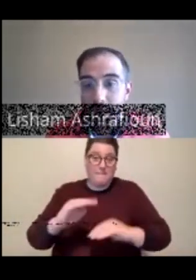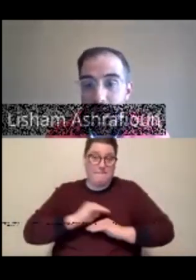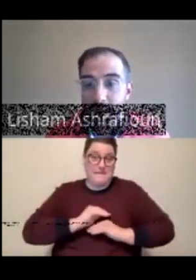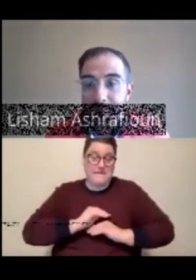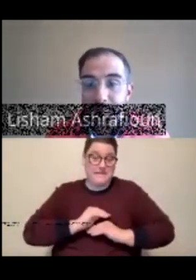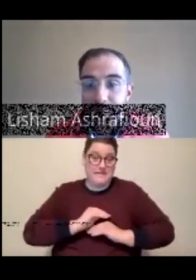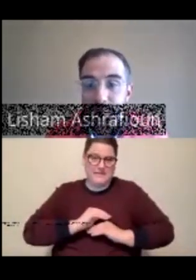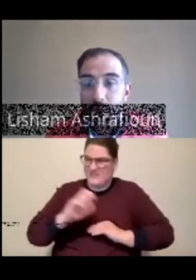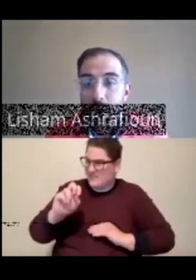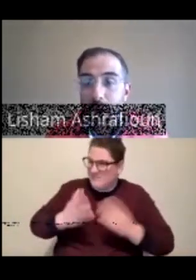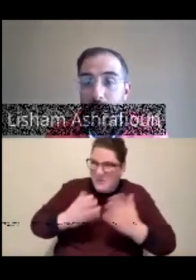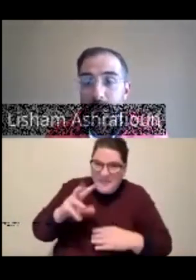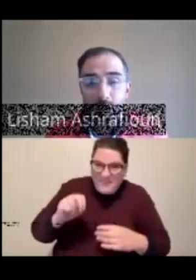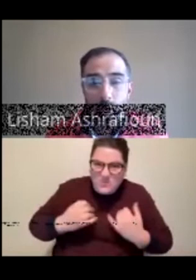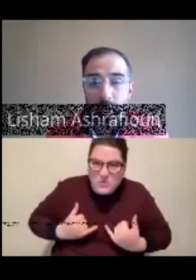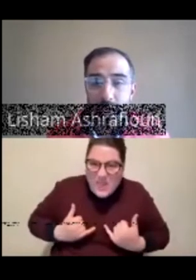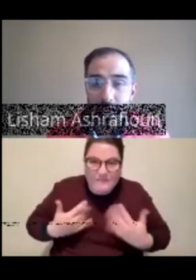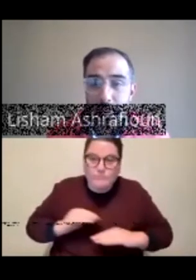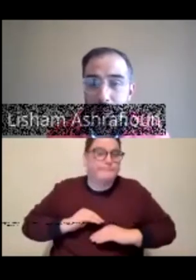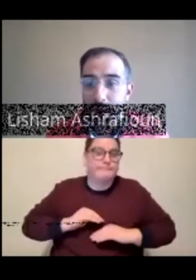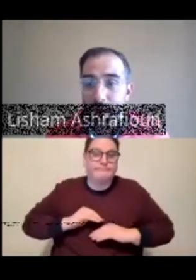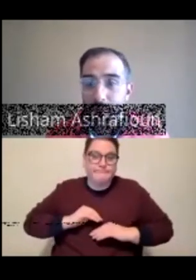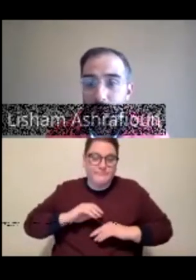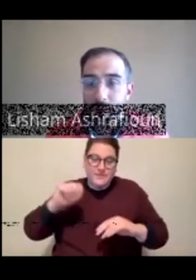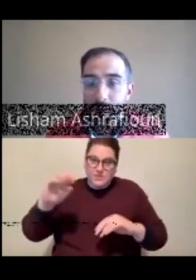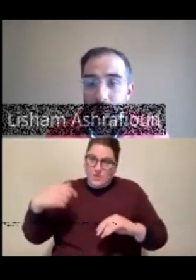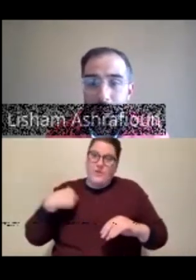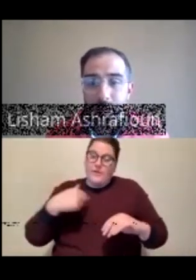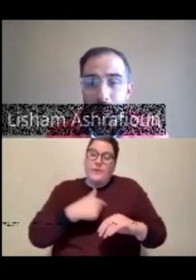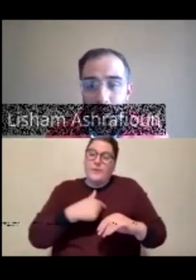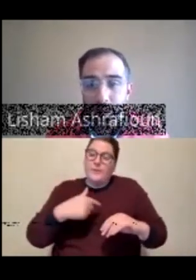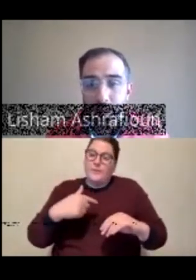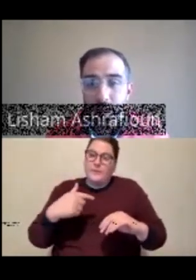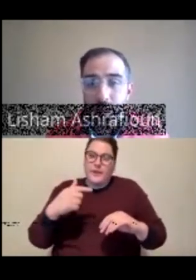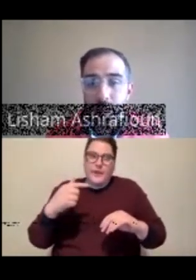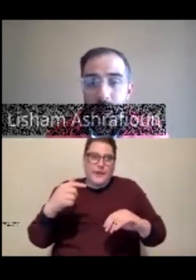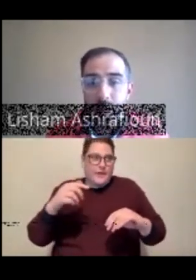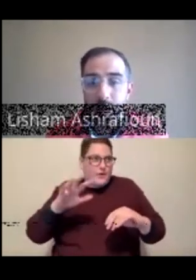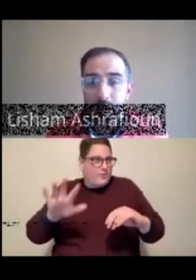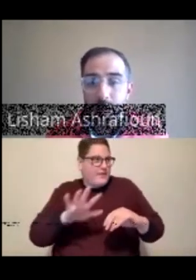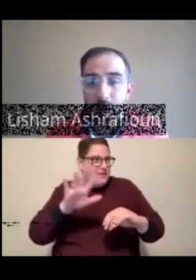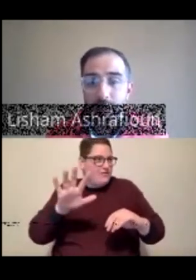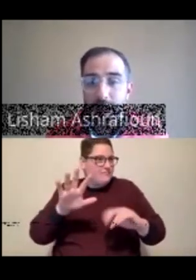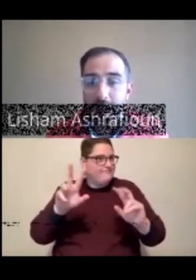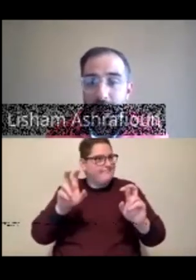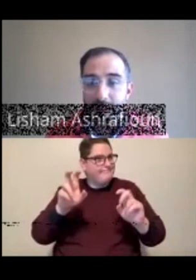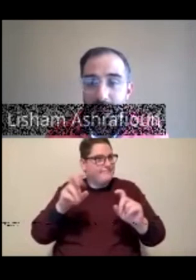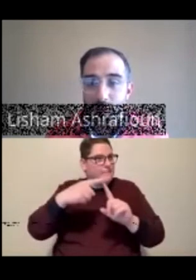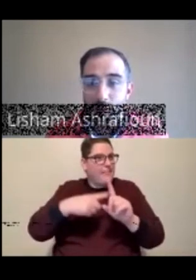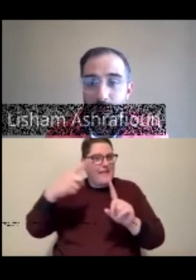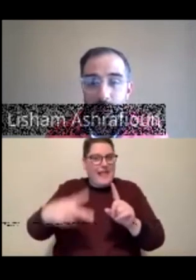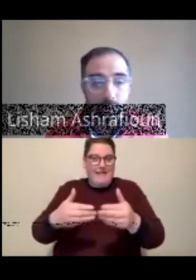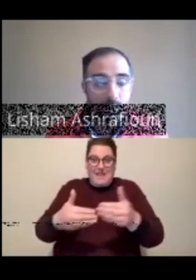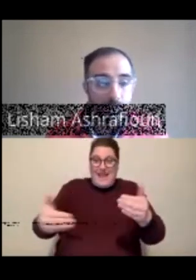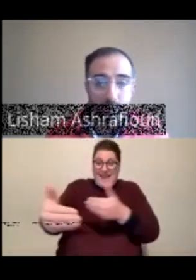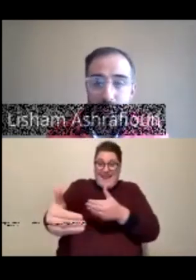even today. And so we're excited about, we're about a month and a half ahead of